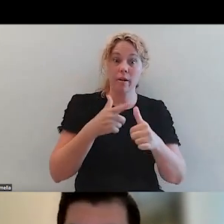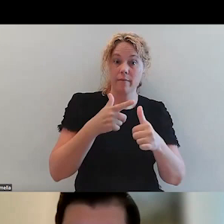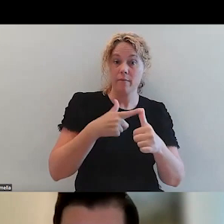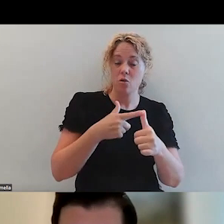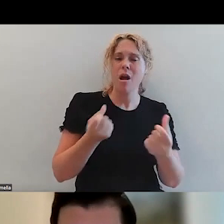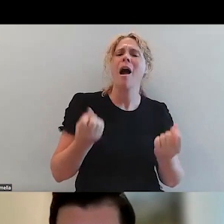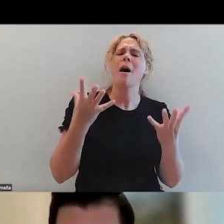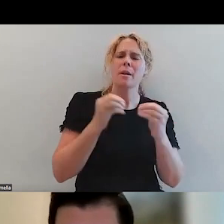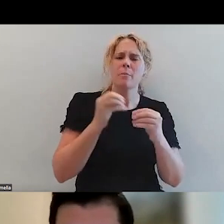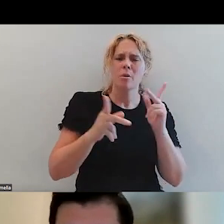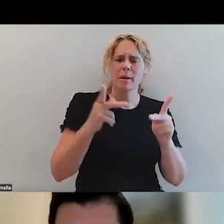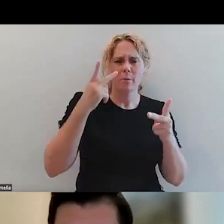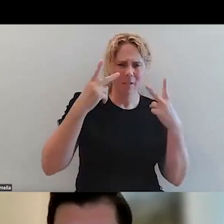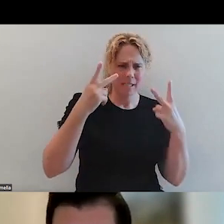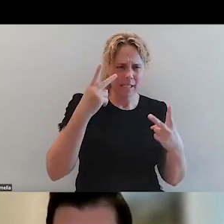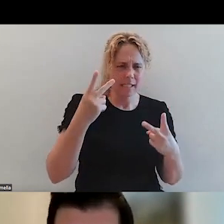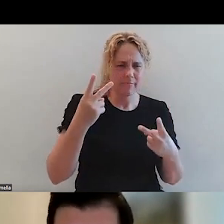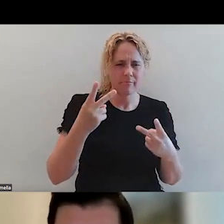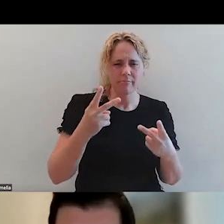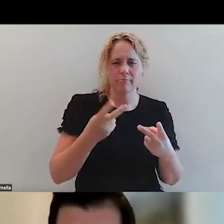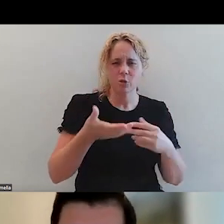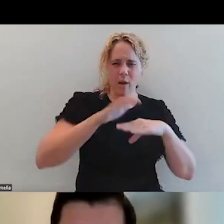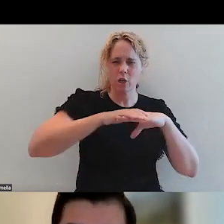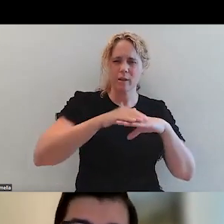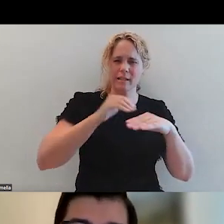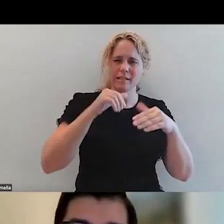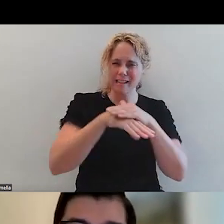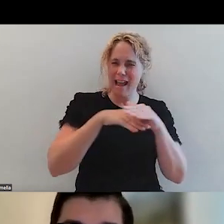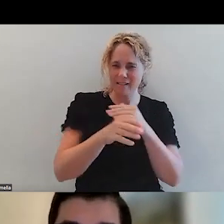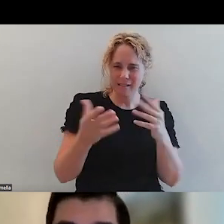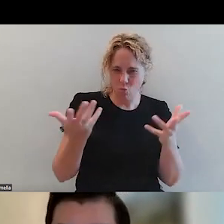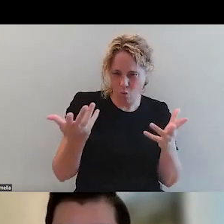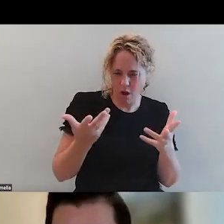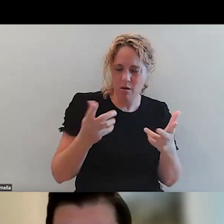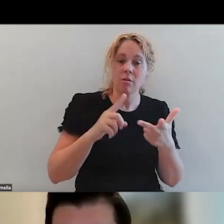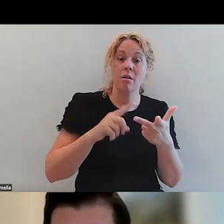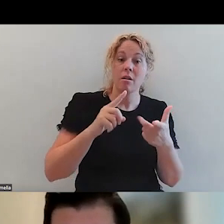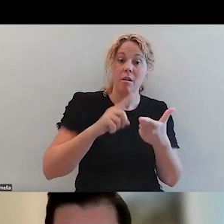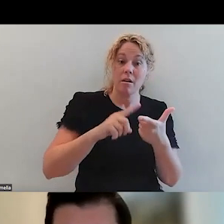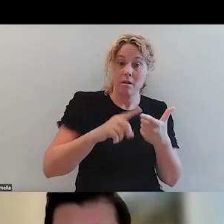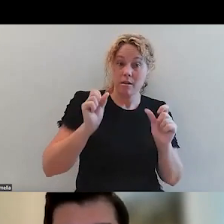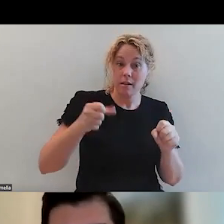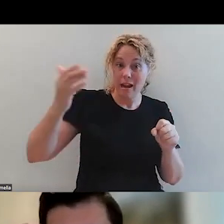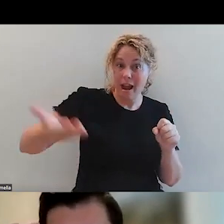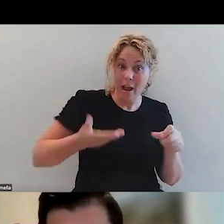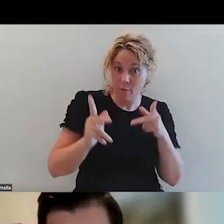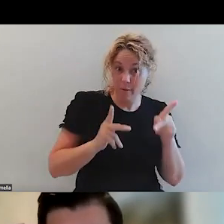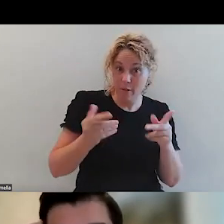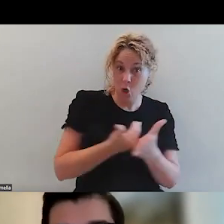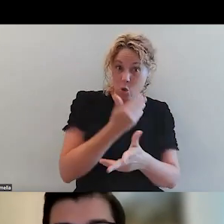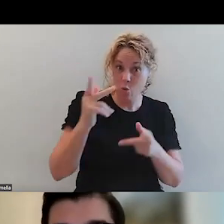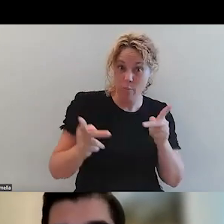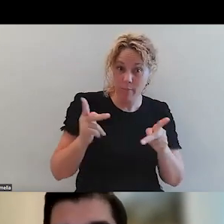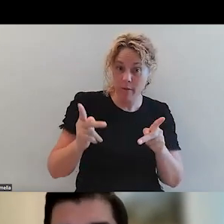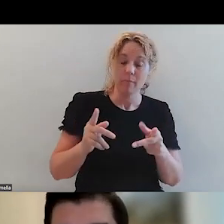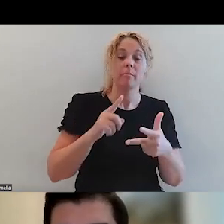more people are being seen? So what's that increase in access to care? And then are we able to hire more folks? So